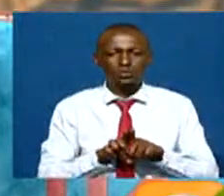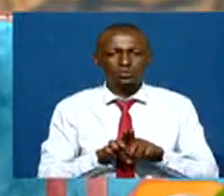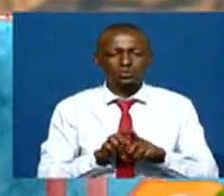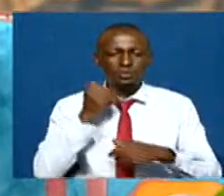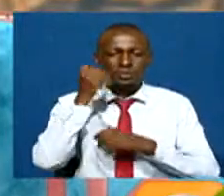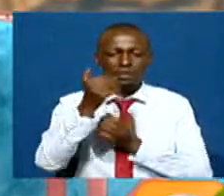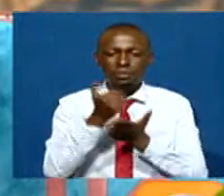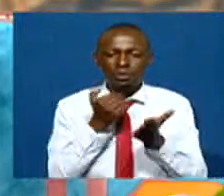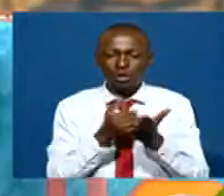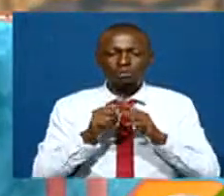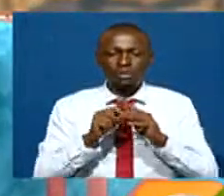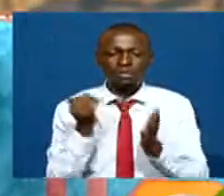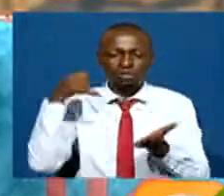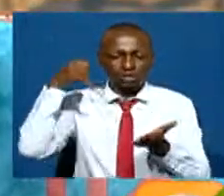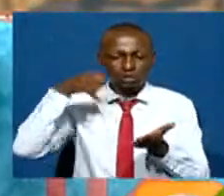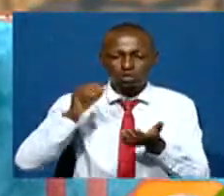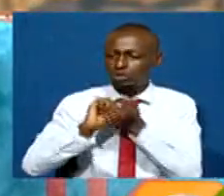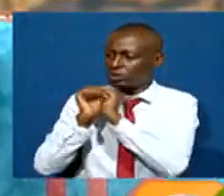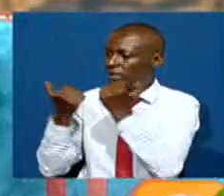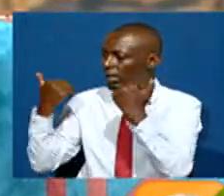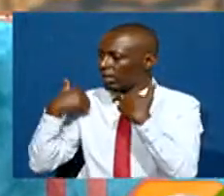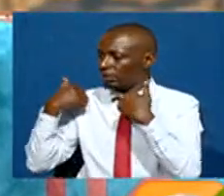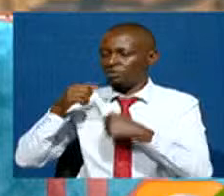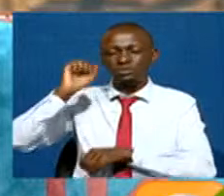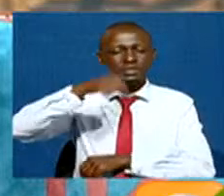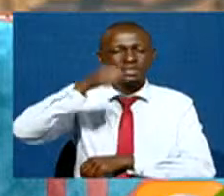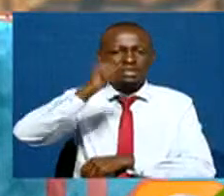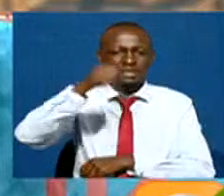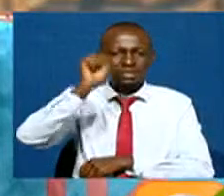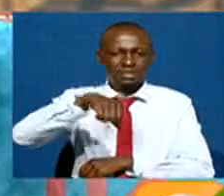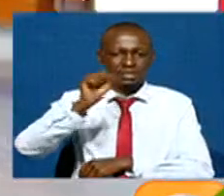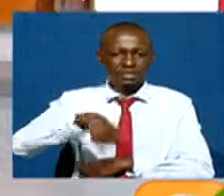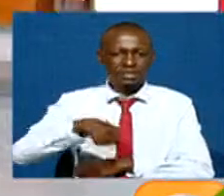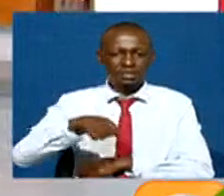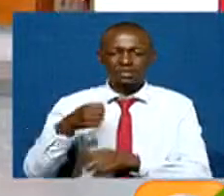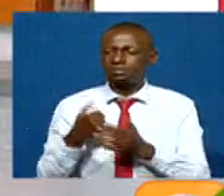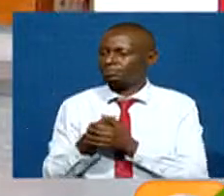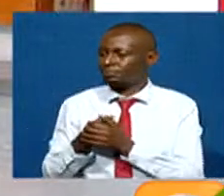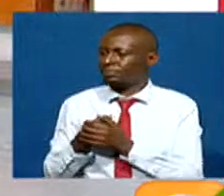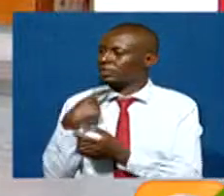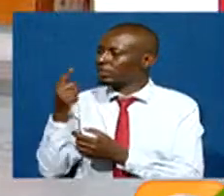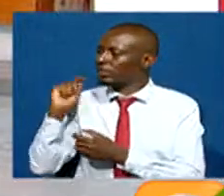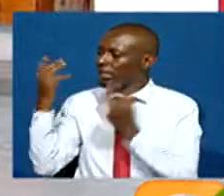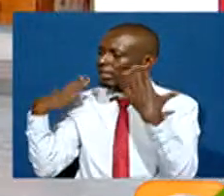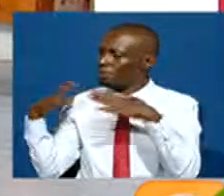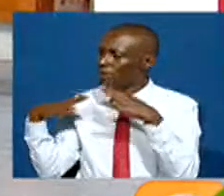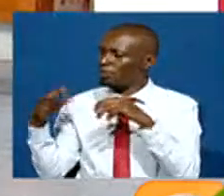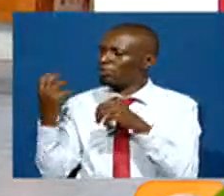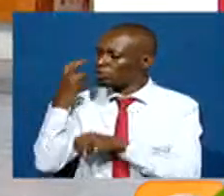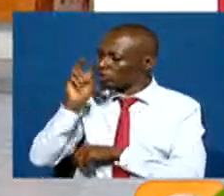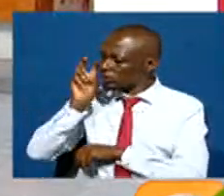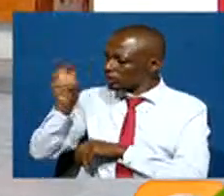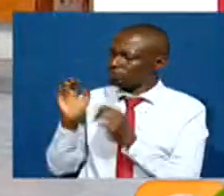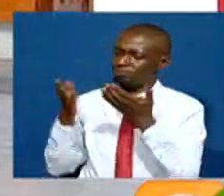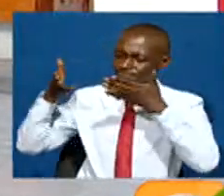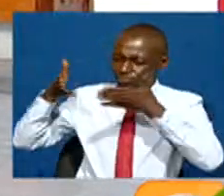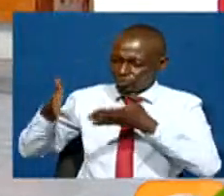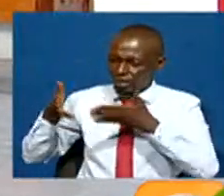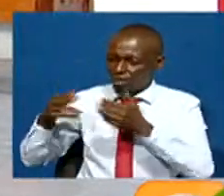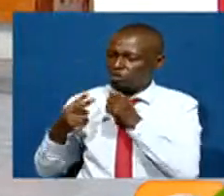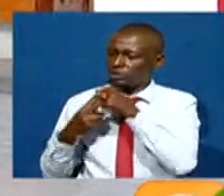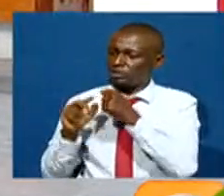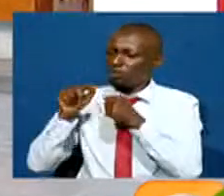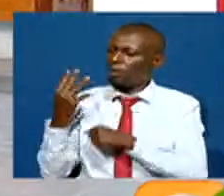are implemented. It's a game changer. Absolutely. Absolutely. Bottom line, engineer, talk to Kenyans who are looking at you right now. Those